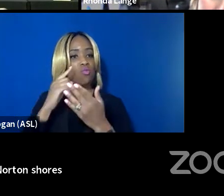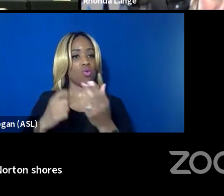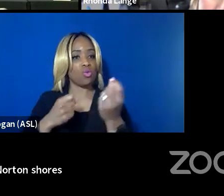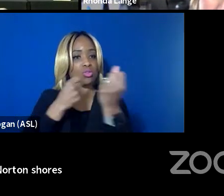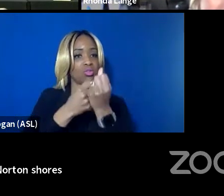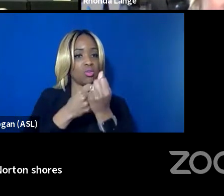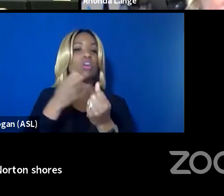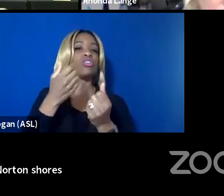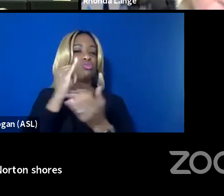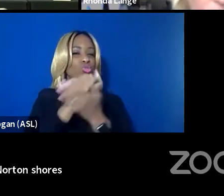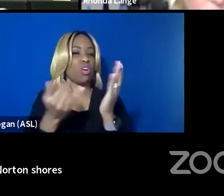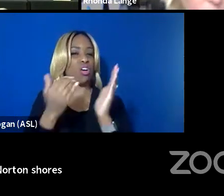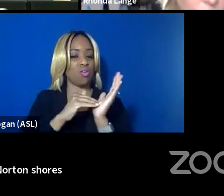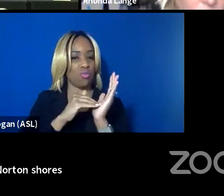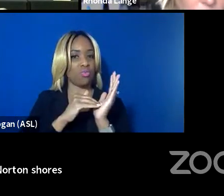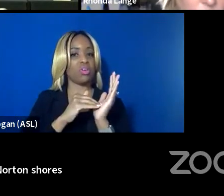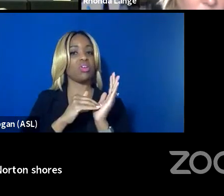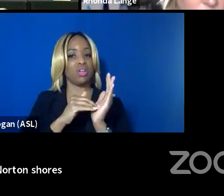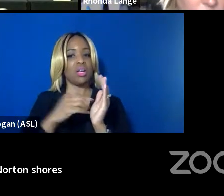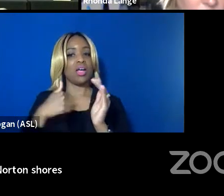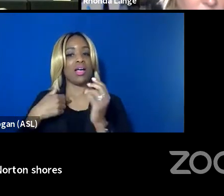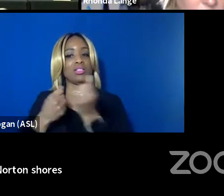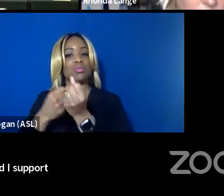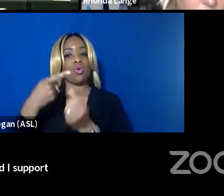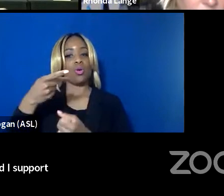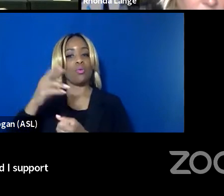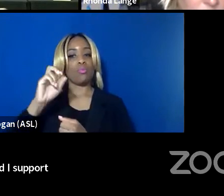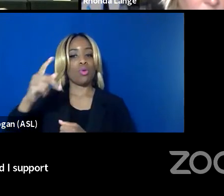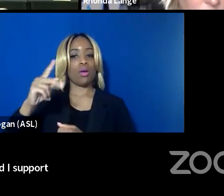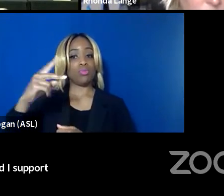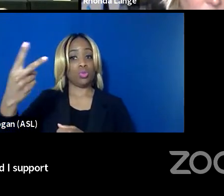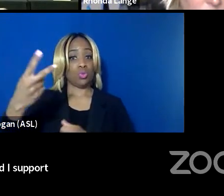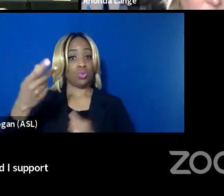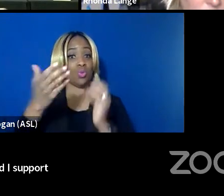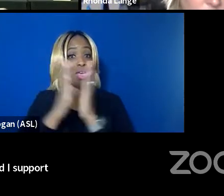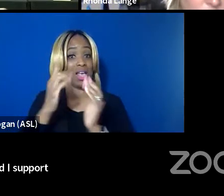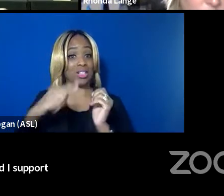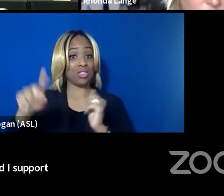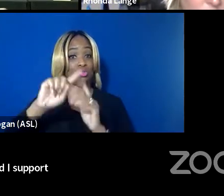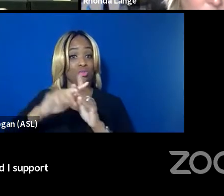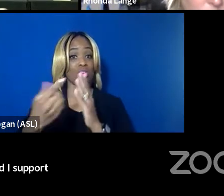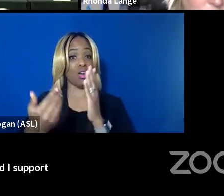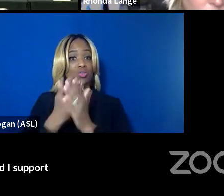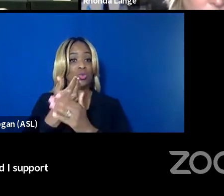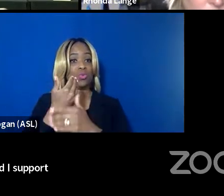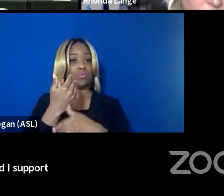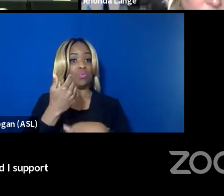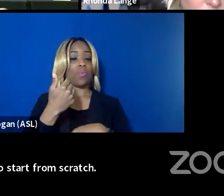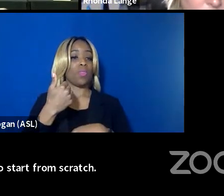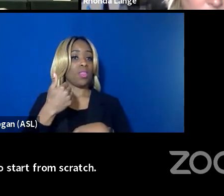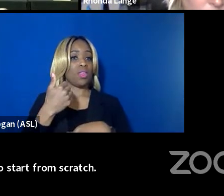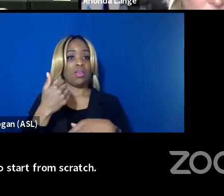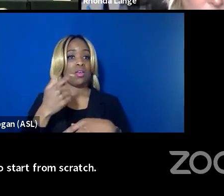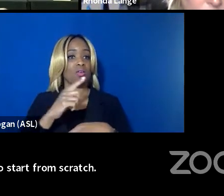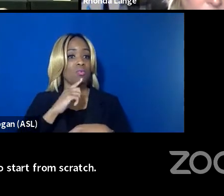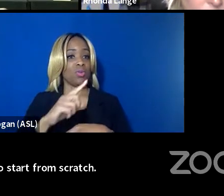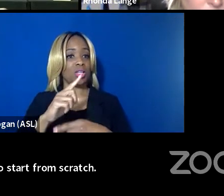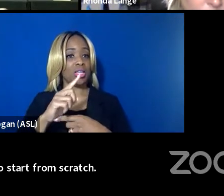2, which asks you to start from scratch. We are very much a victim